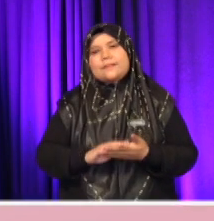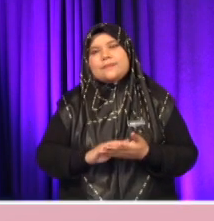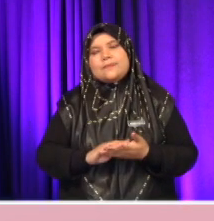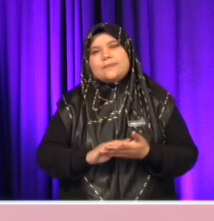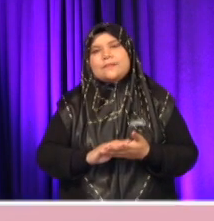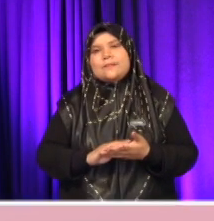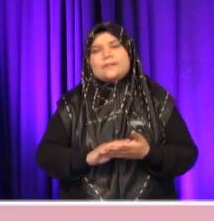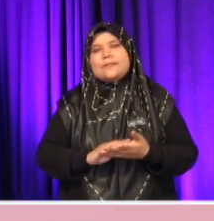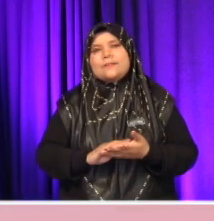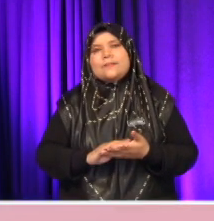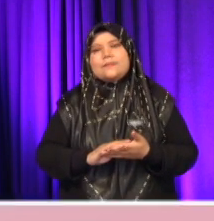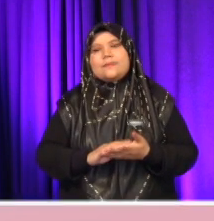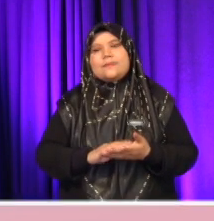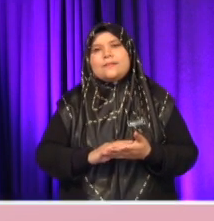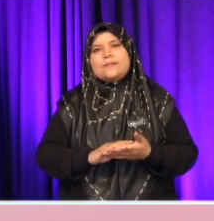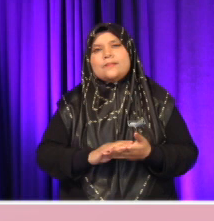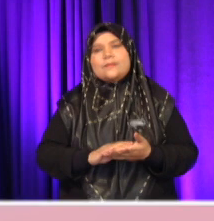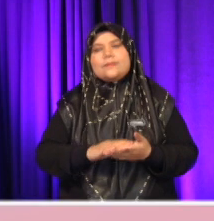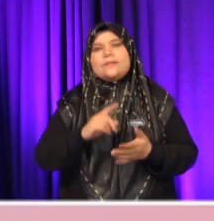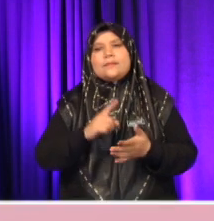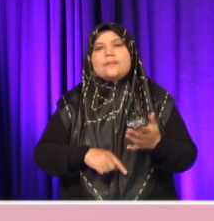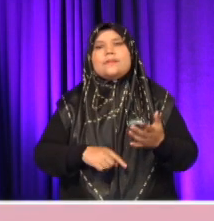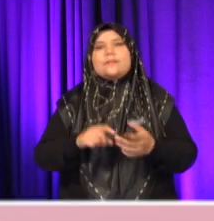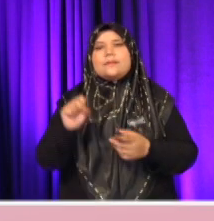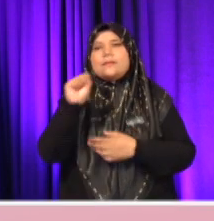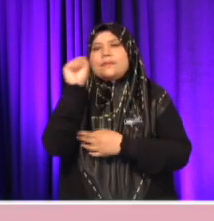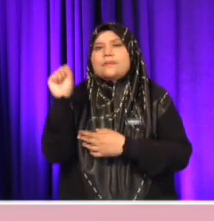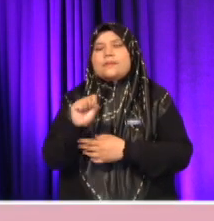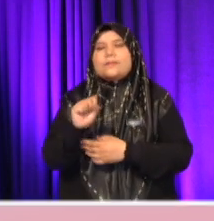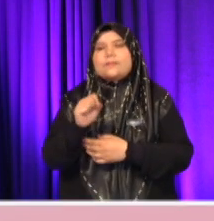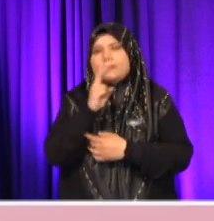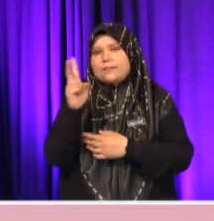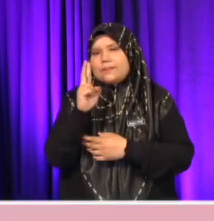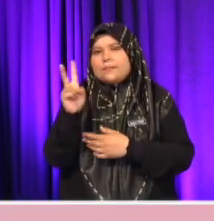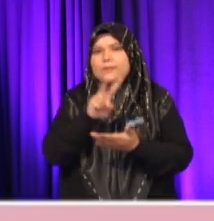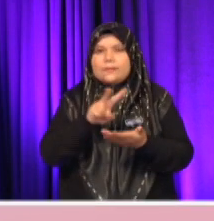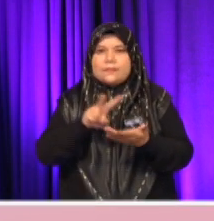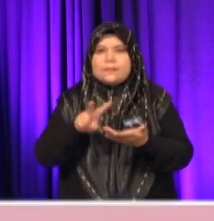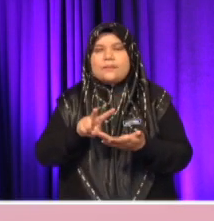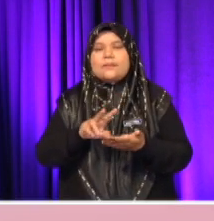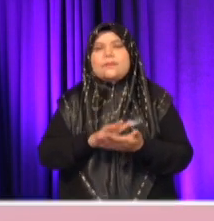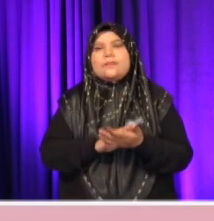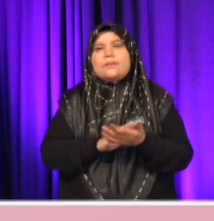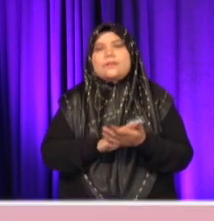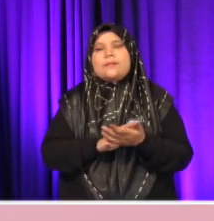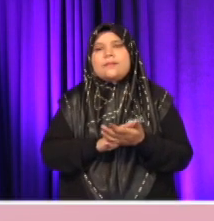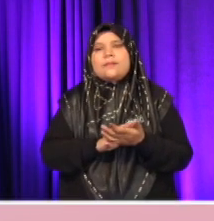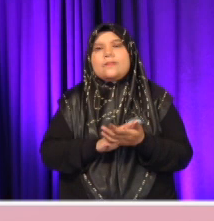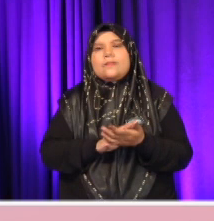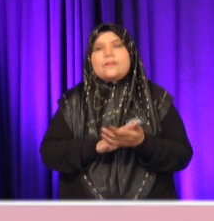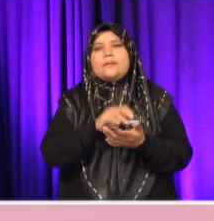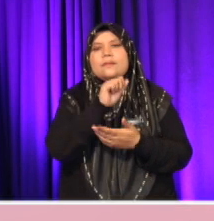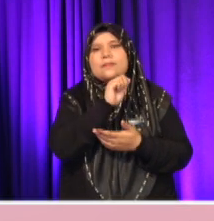it for you. A piece of wood or plastic on the wall that a teacher writes on, and it starts with